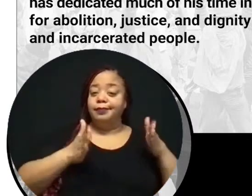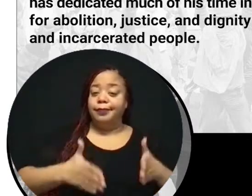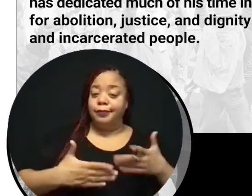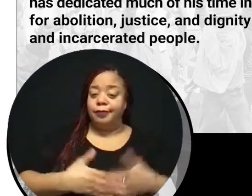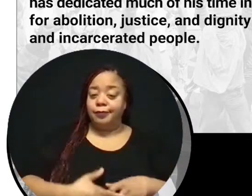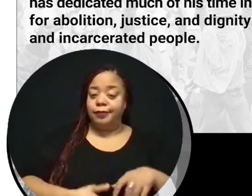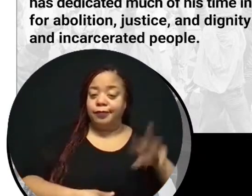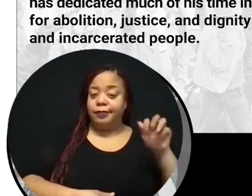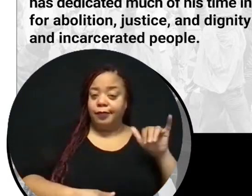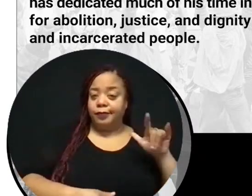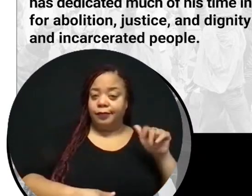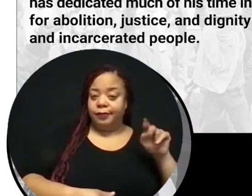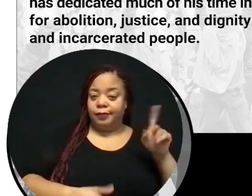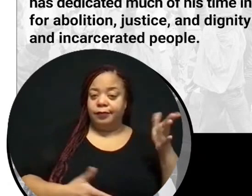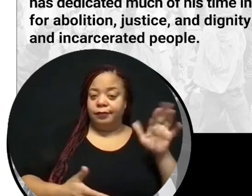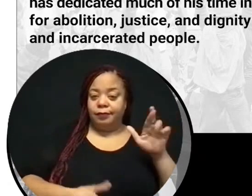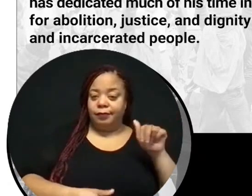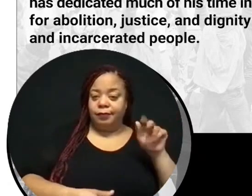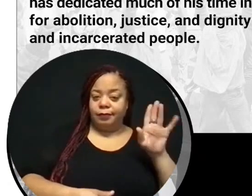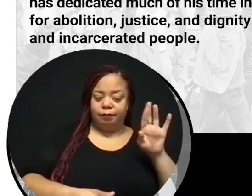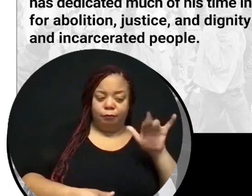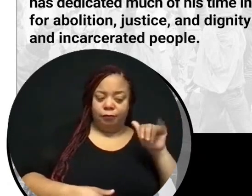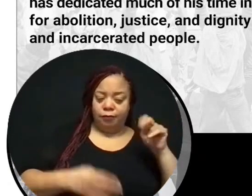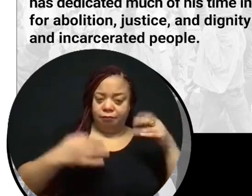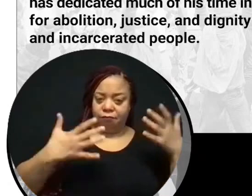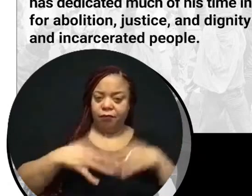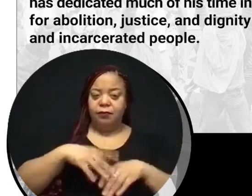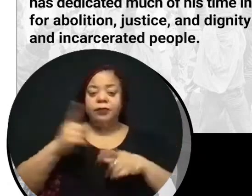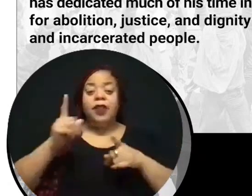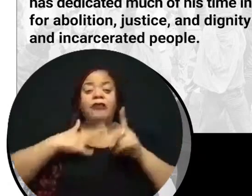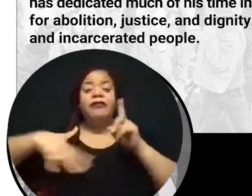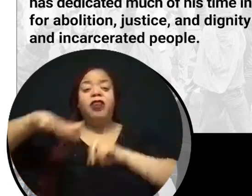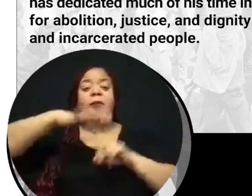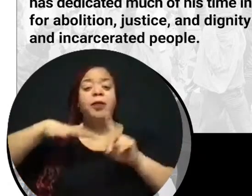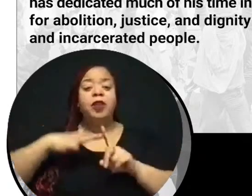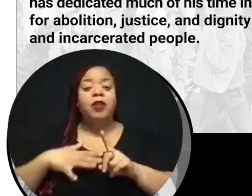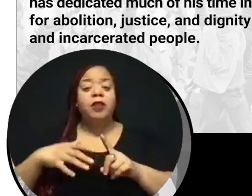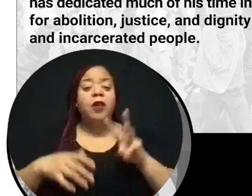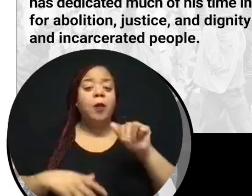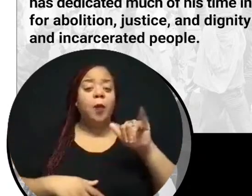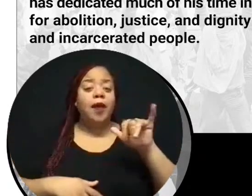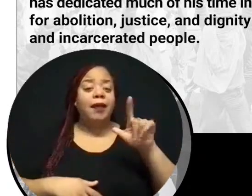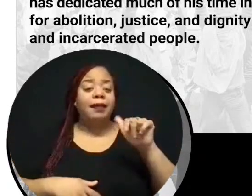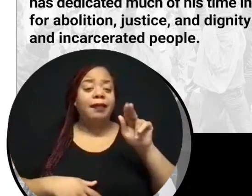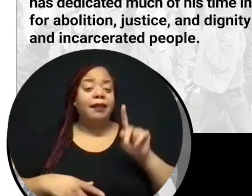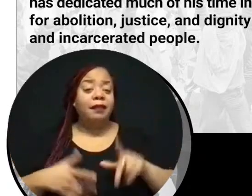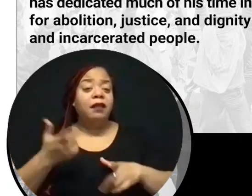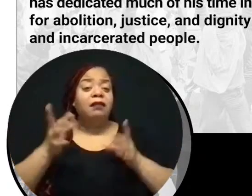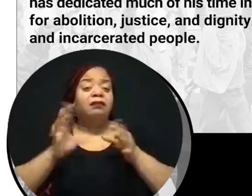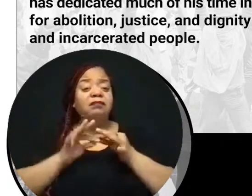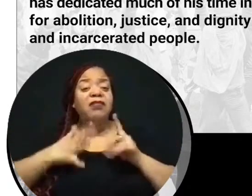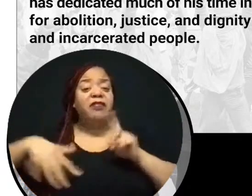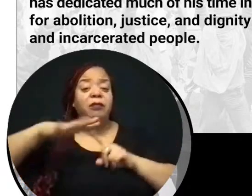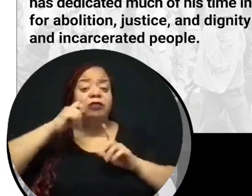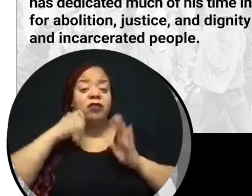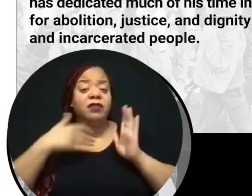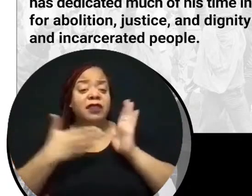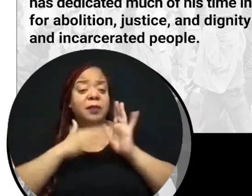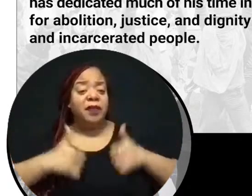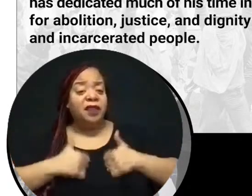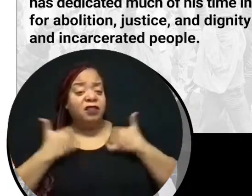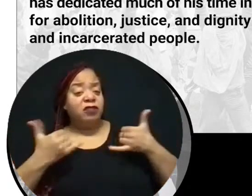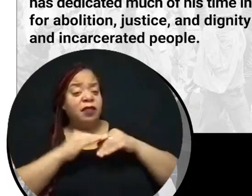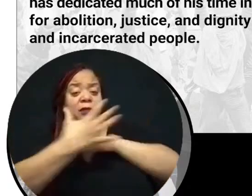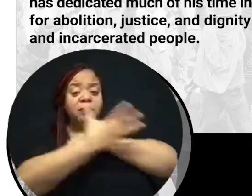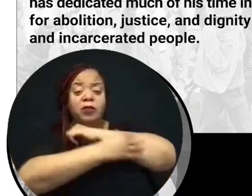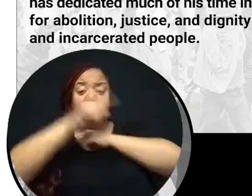white supremacist attitudes that has sought and still seeks to disenfranchise black people in order to maintain